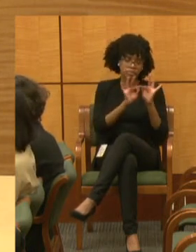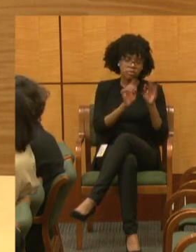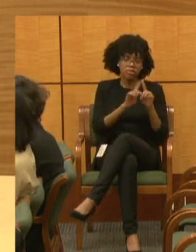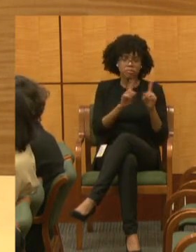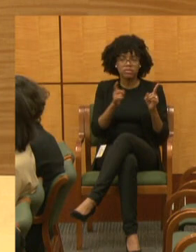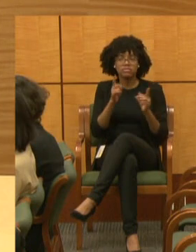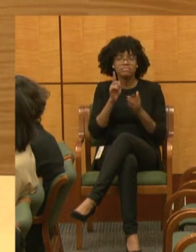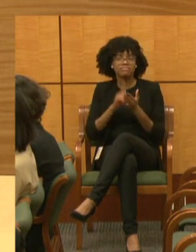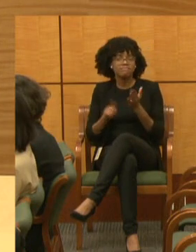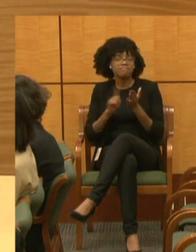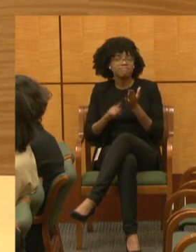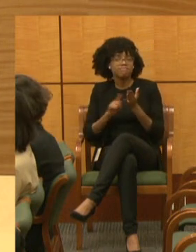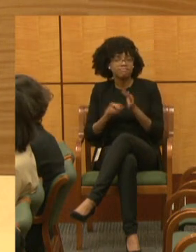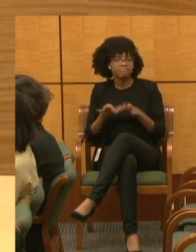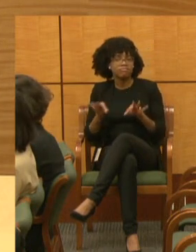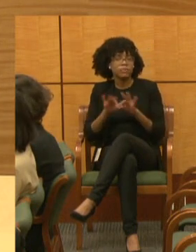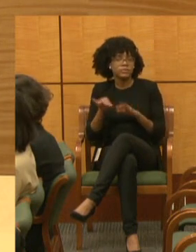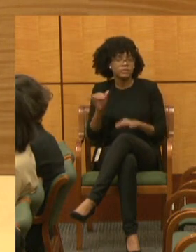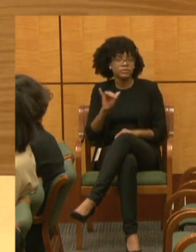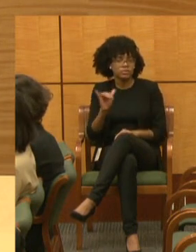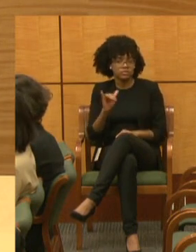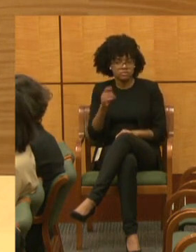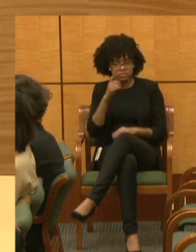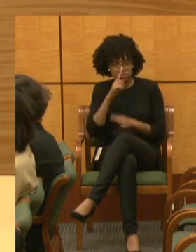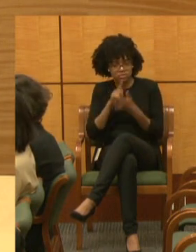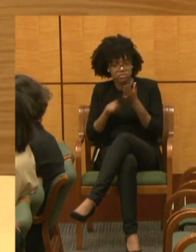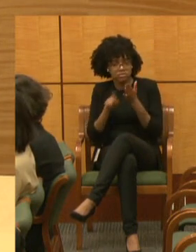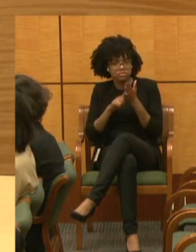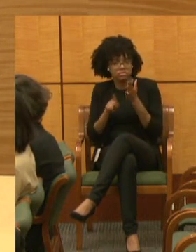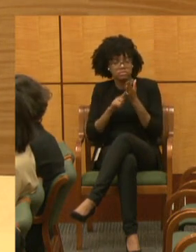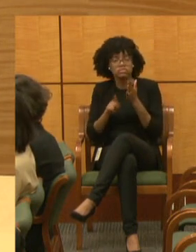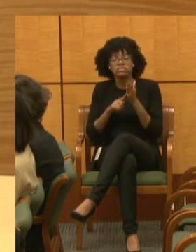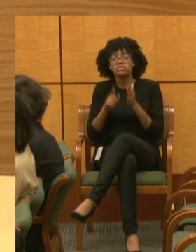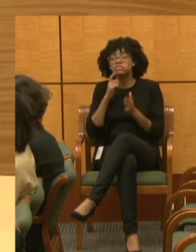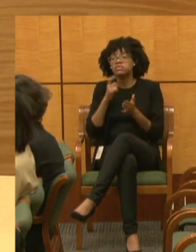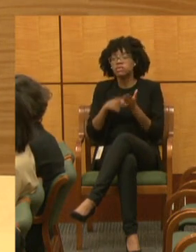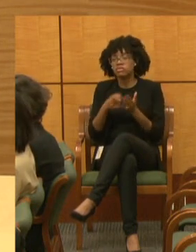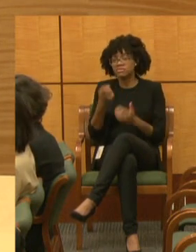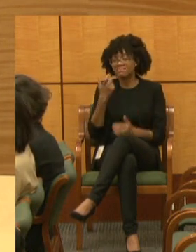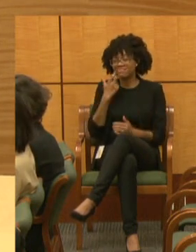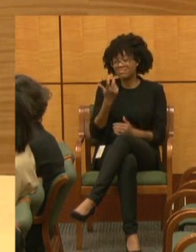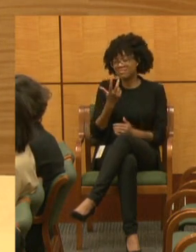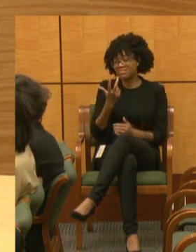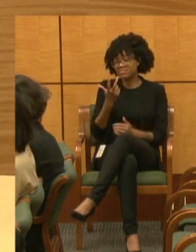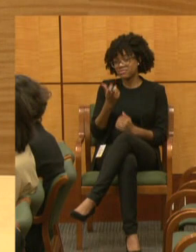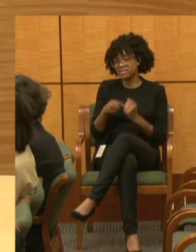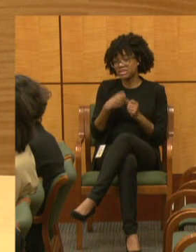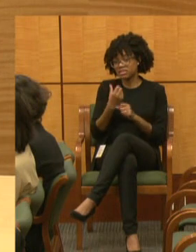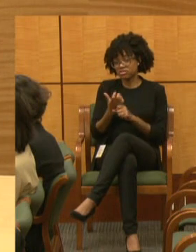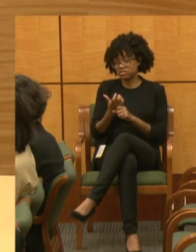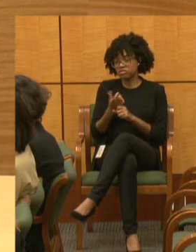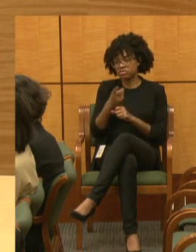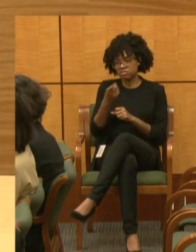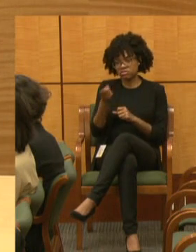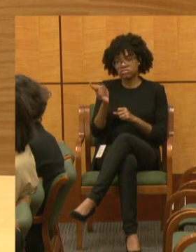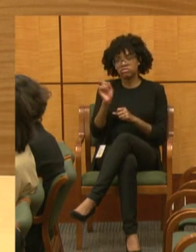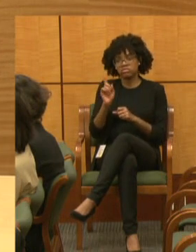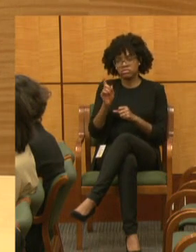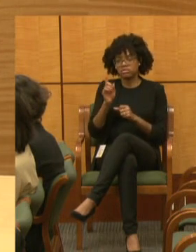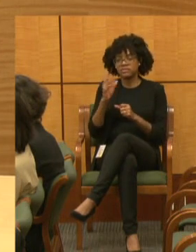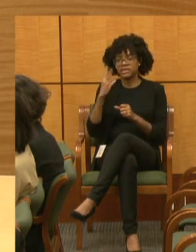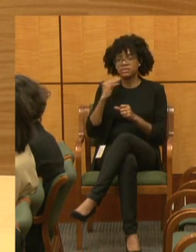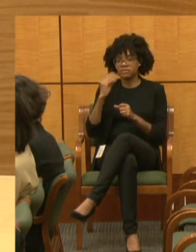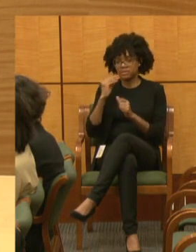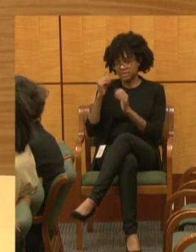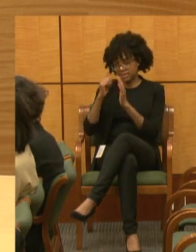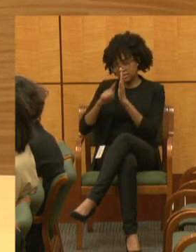is also very important. So the fact that they've been inspected in the last 3 years is an important aspect or criteria that we